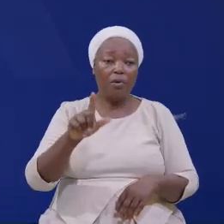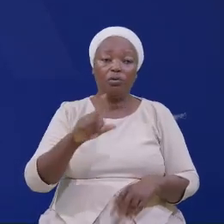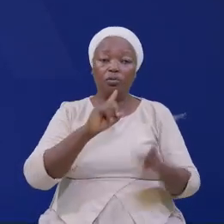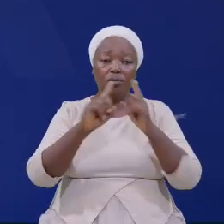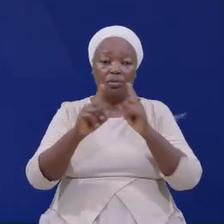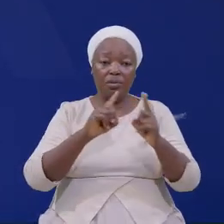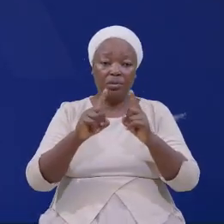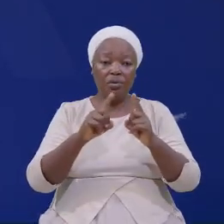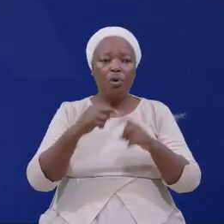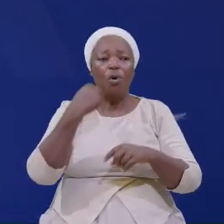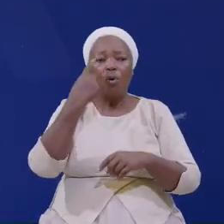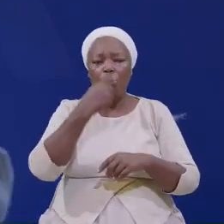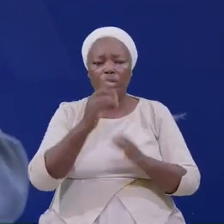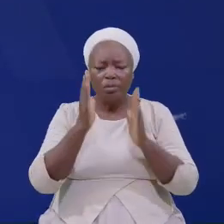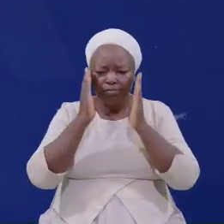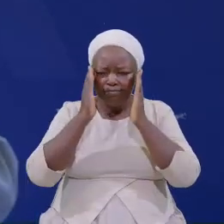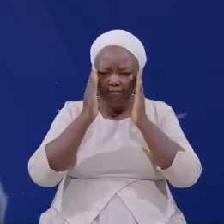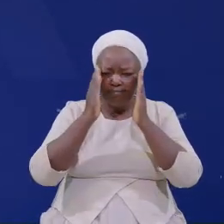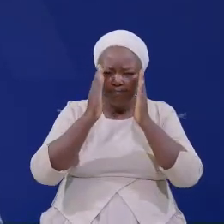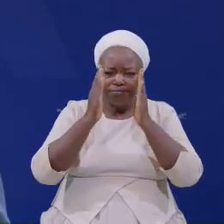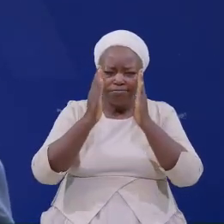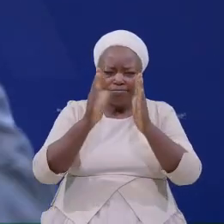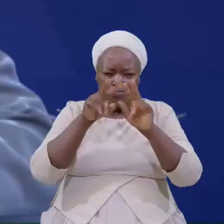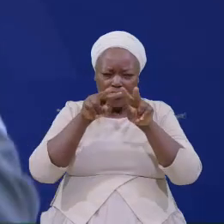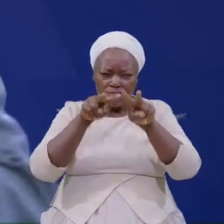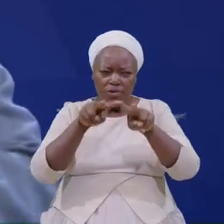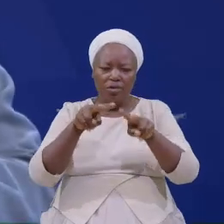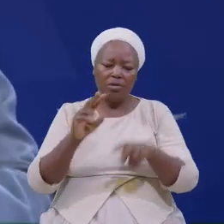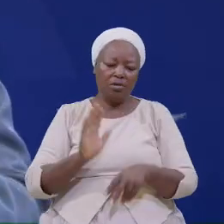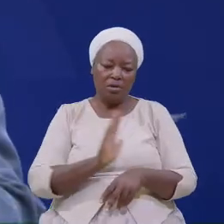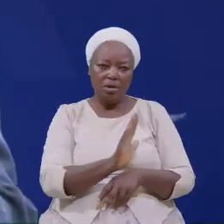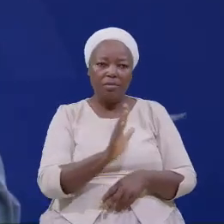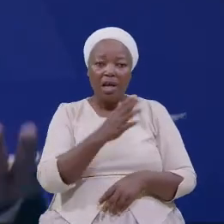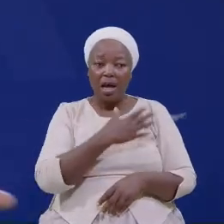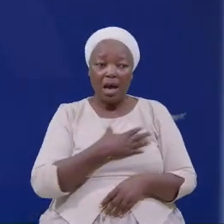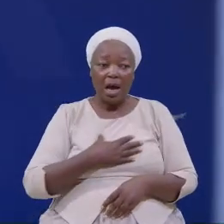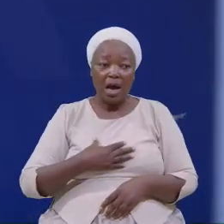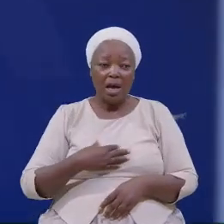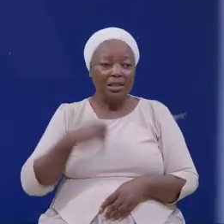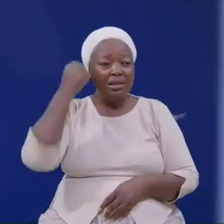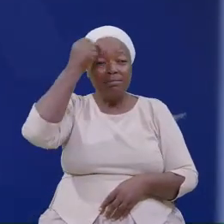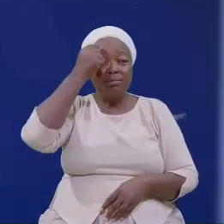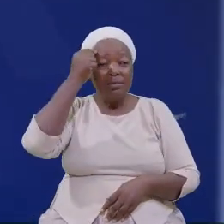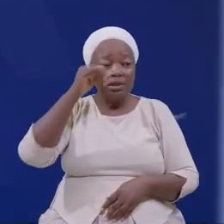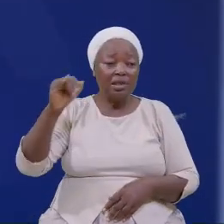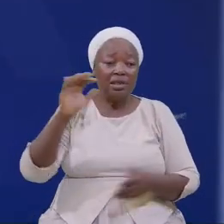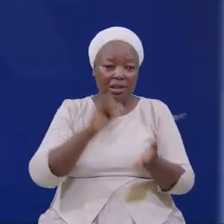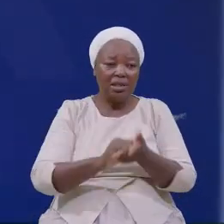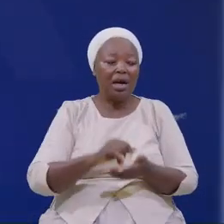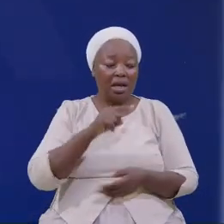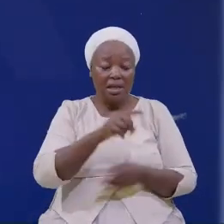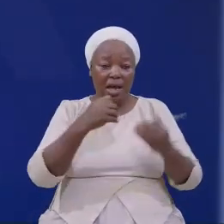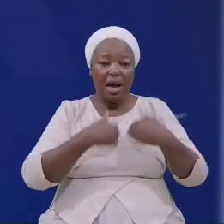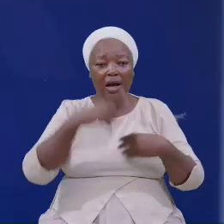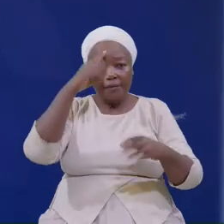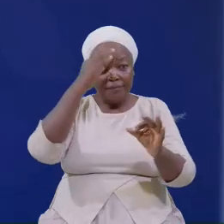Paul speak, who steadfastly beholding him and perceiving that he had faith to